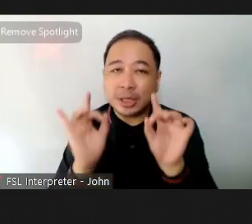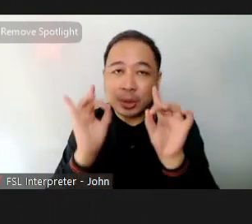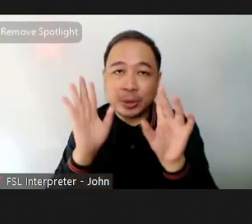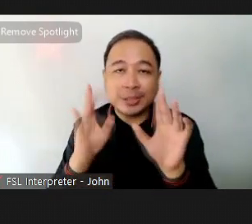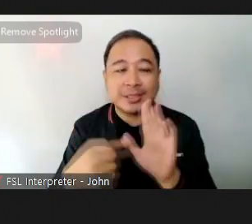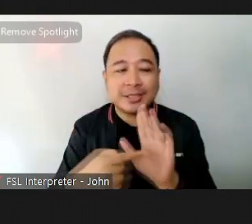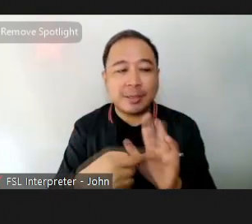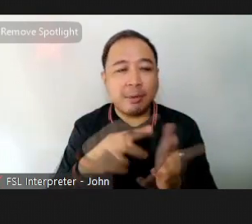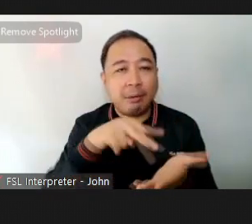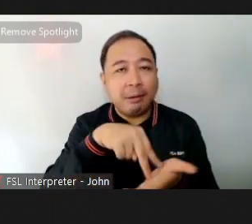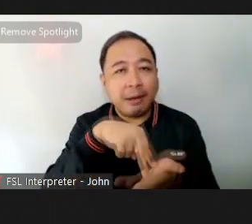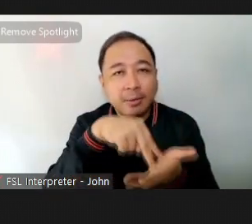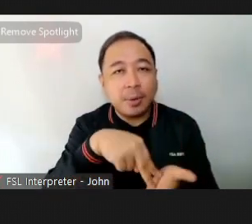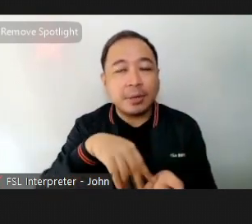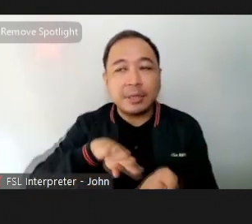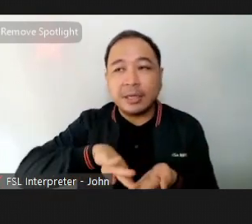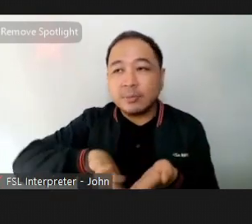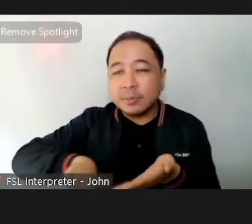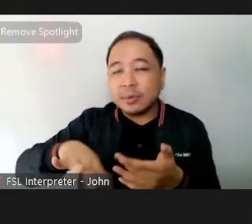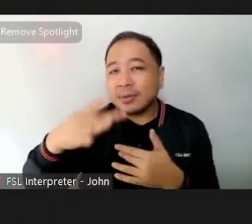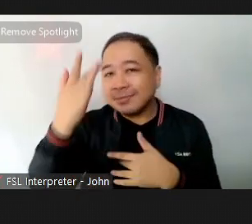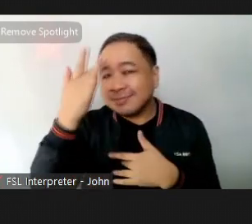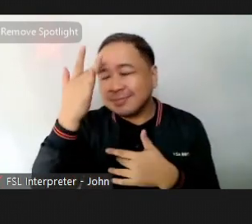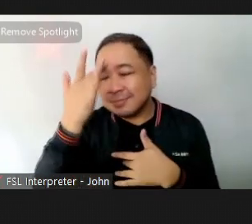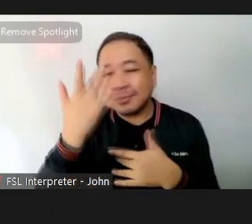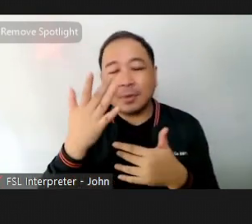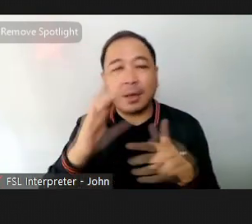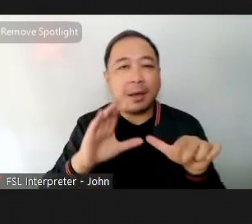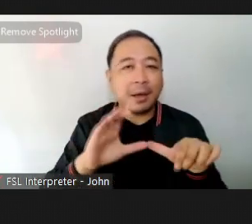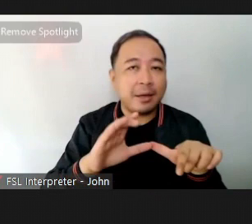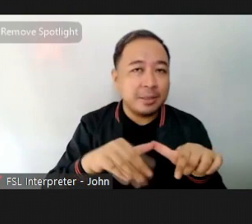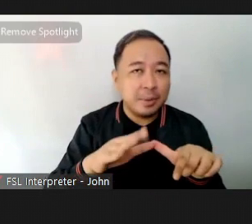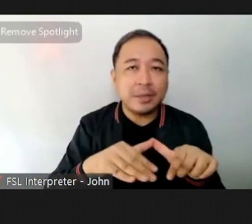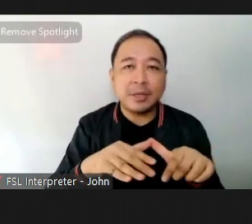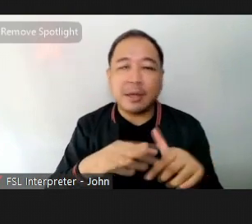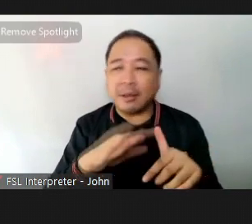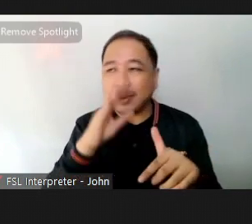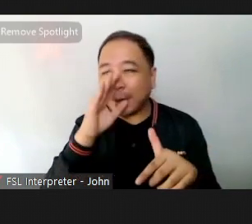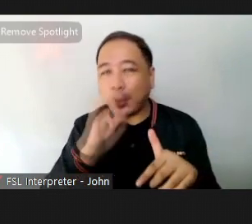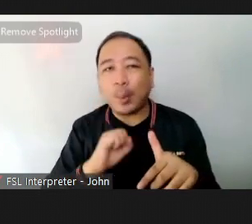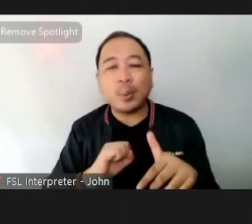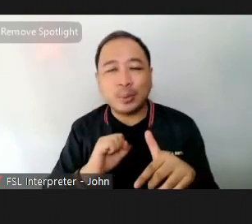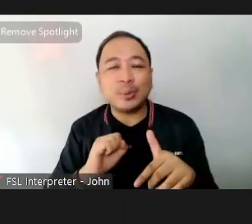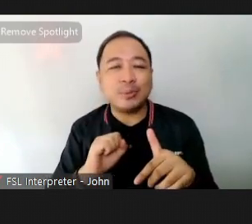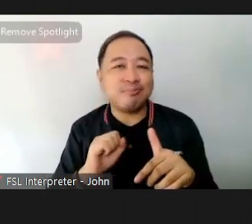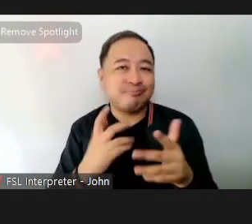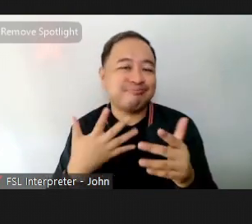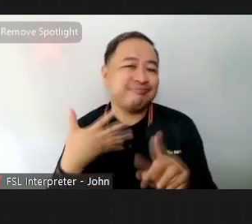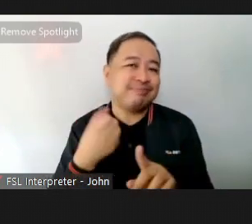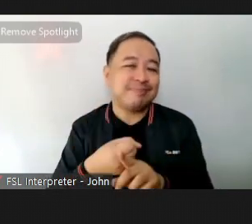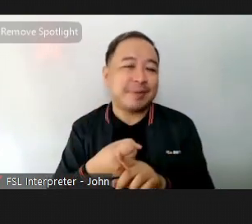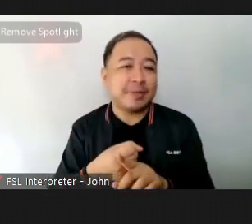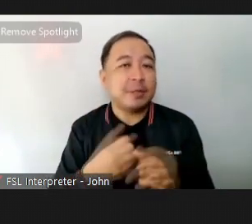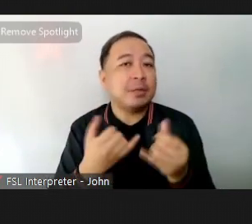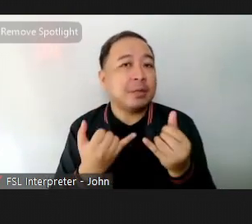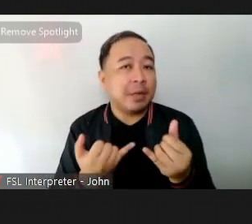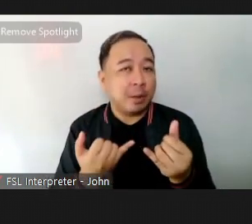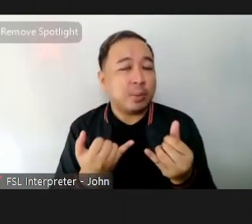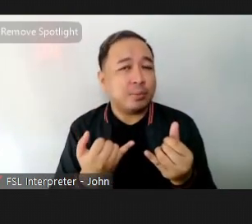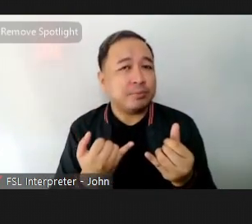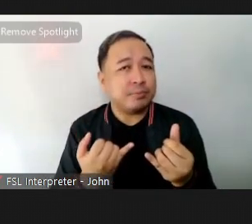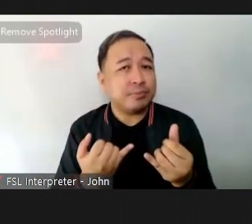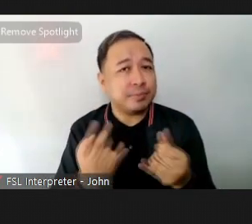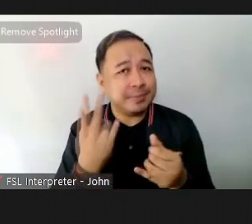unemployment, exclusion, sickness, disability at all age individuals. At ngayon naman, no, para makita natin kung ano nga